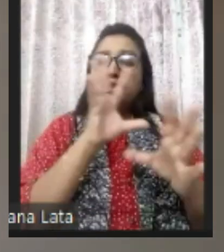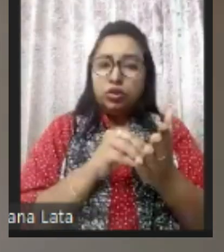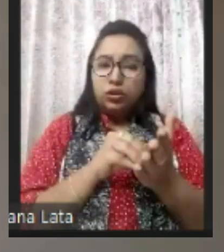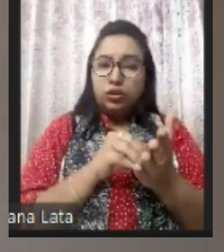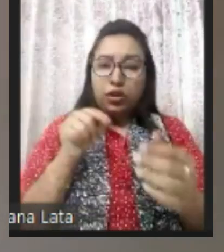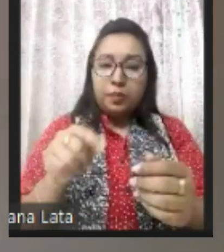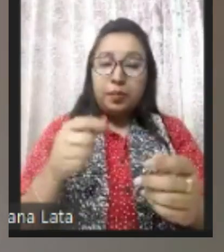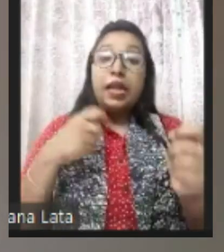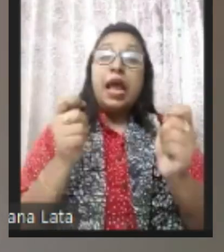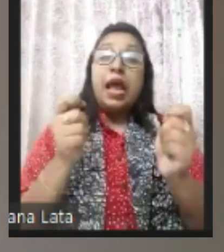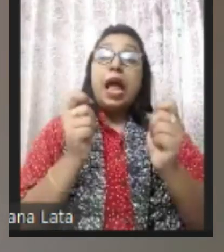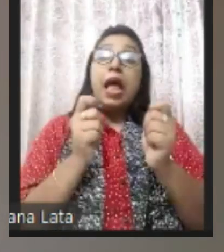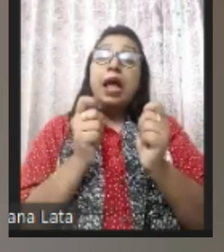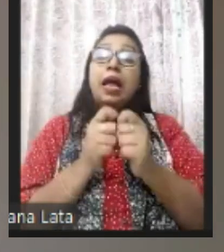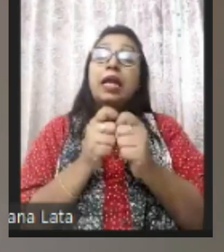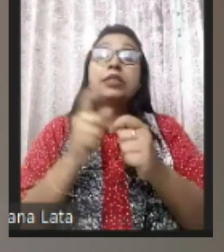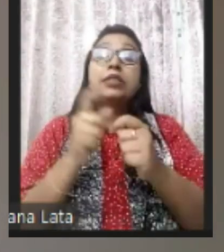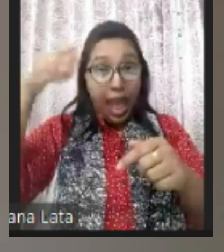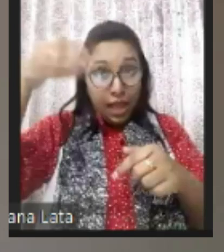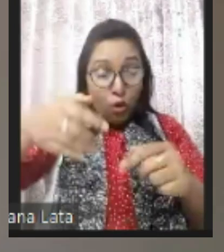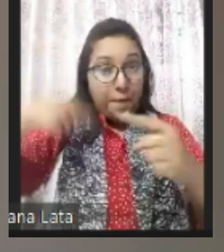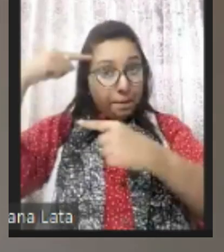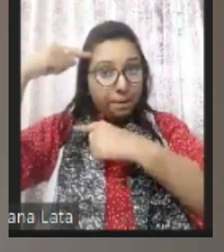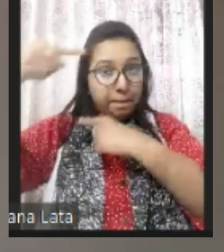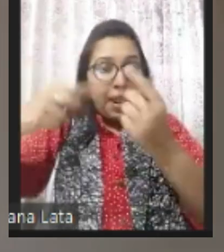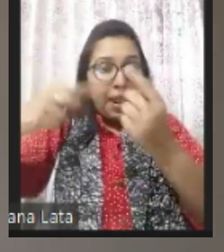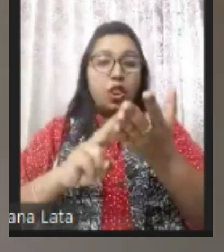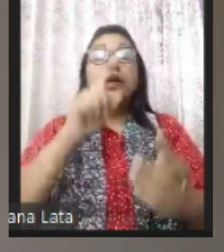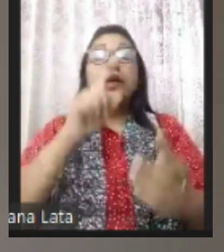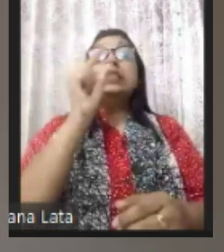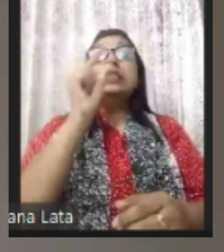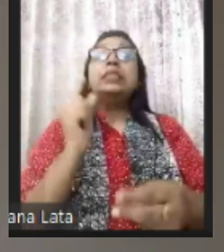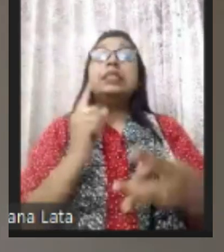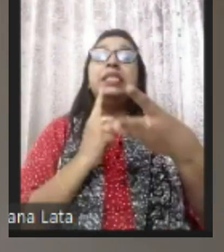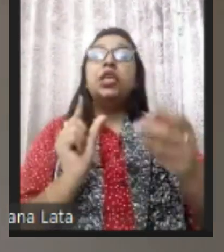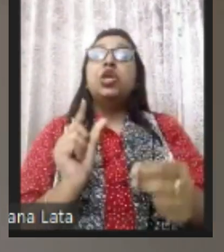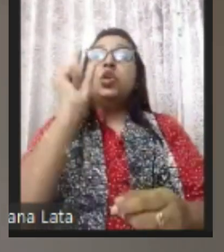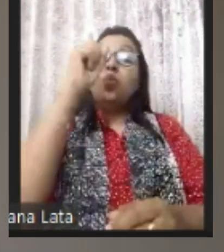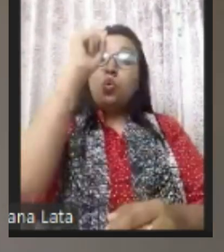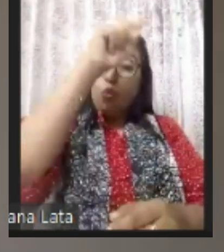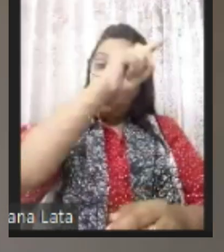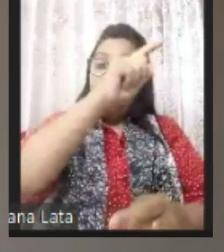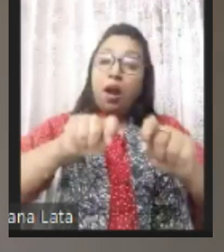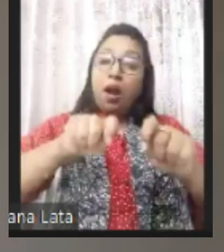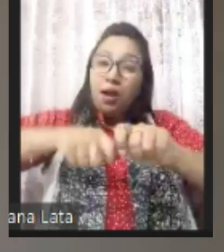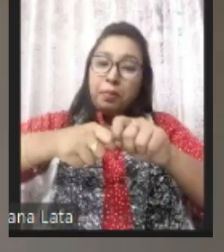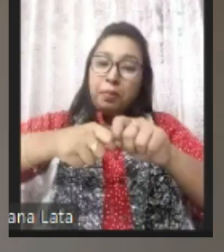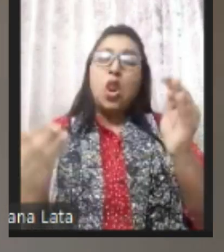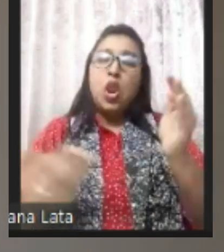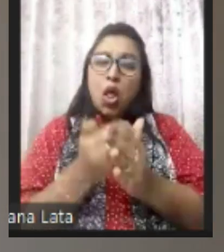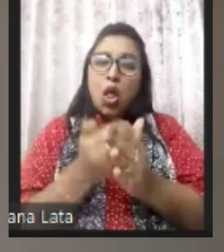it's a matter of planning now to ensure that products,